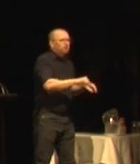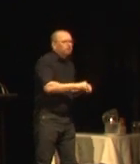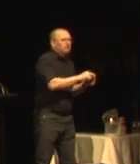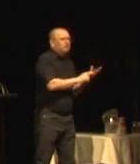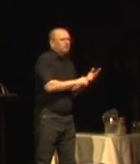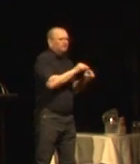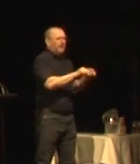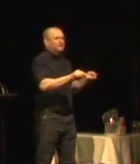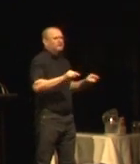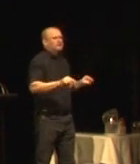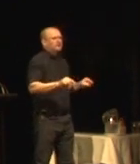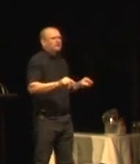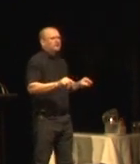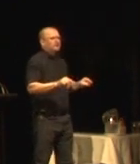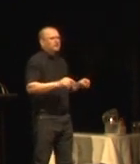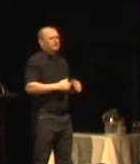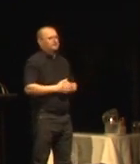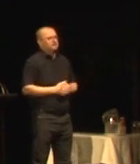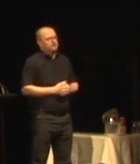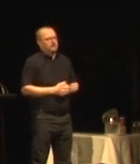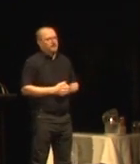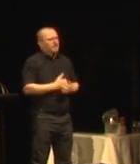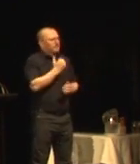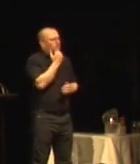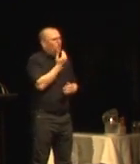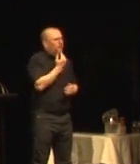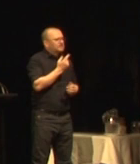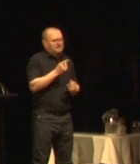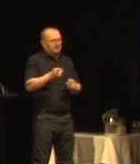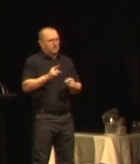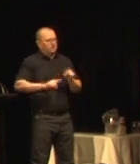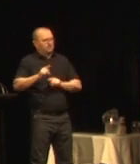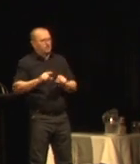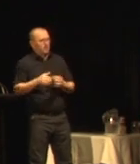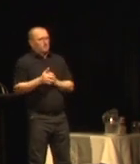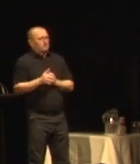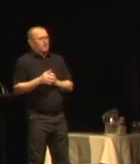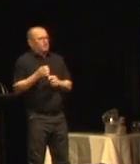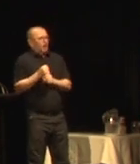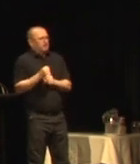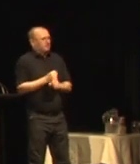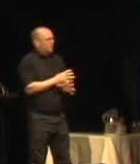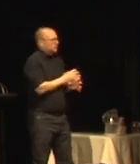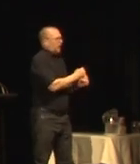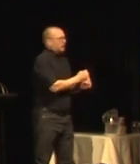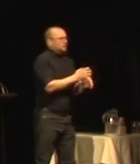slack somewhere. That's where I think there's a little slack, a little space to operate.